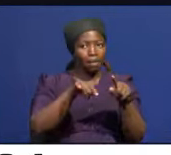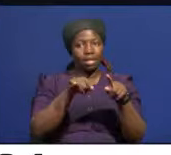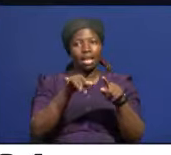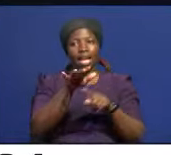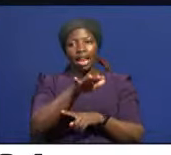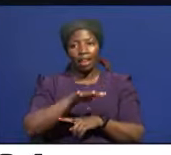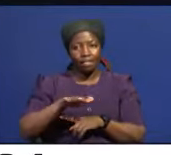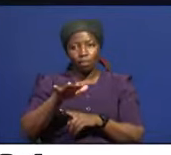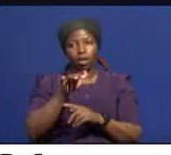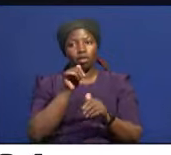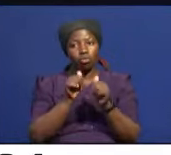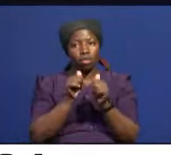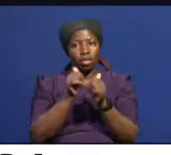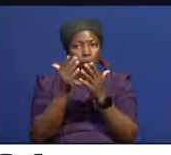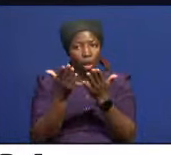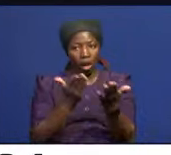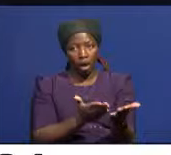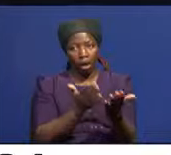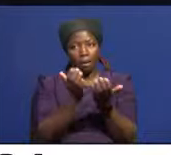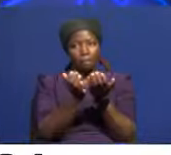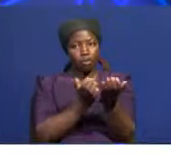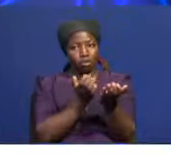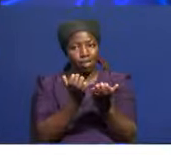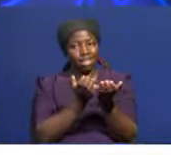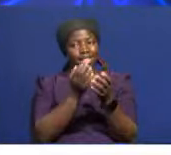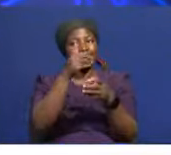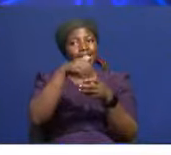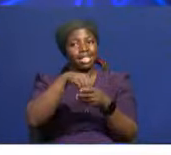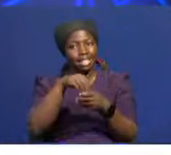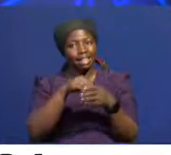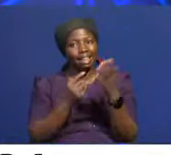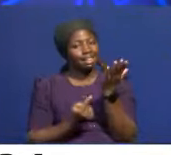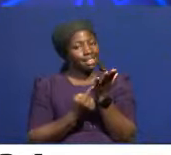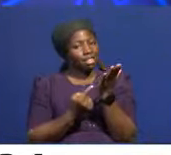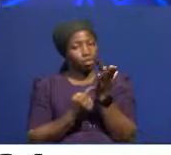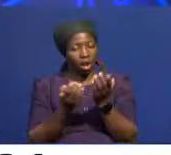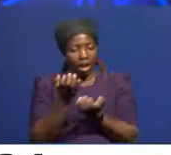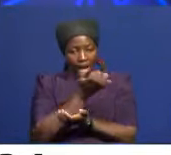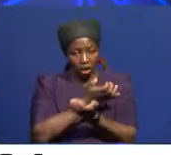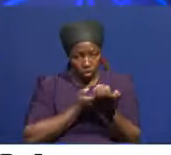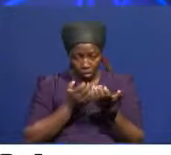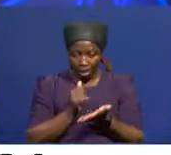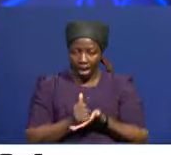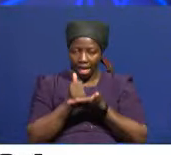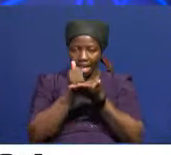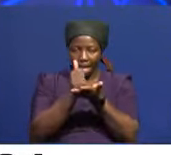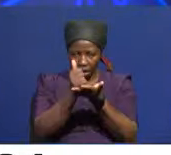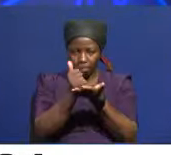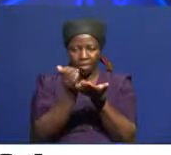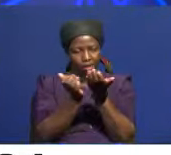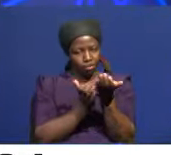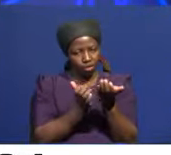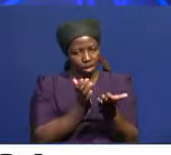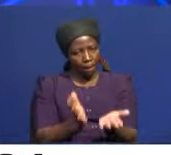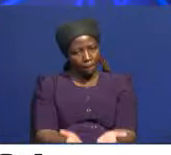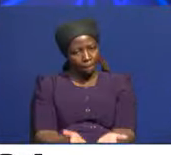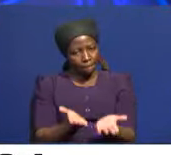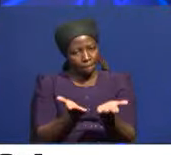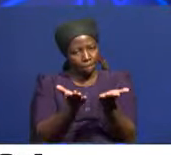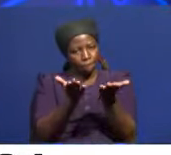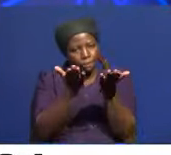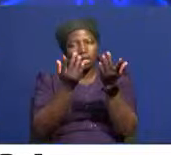which ushers enterprises into the digital economy and enables them to scale up